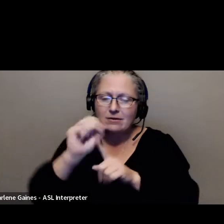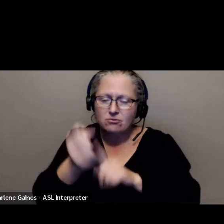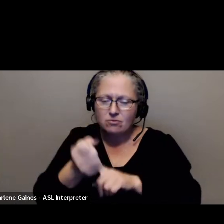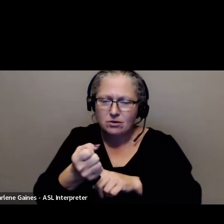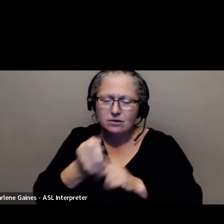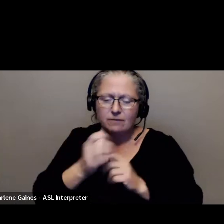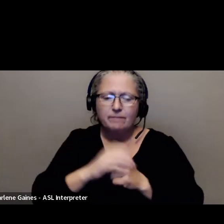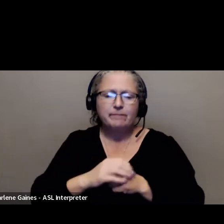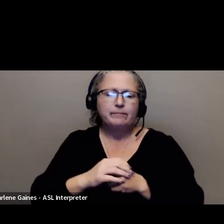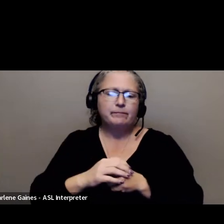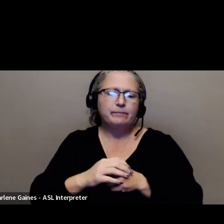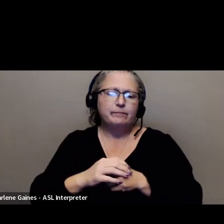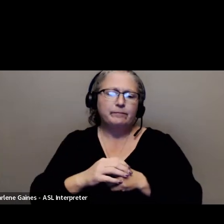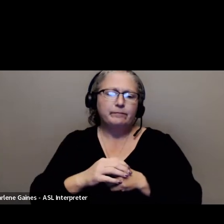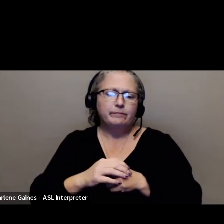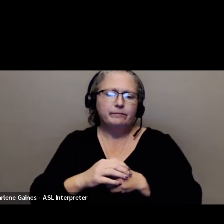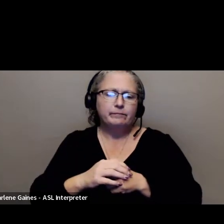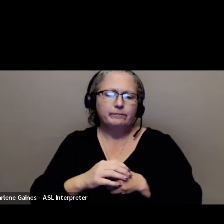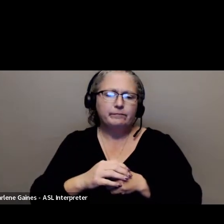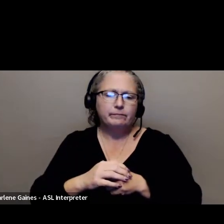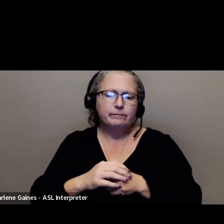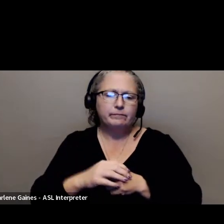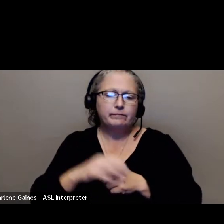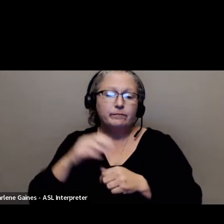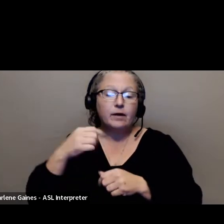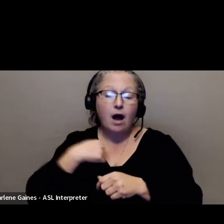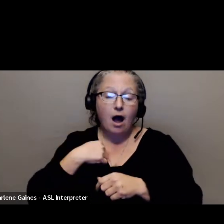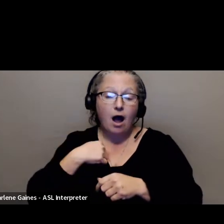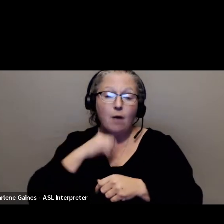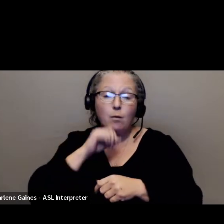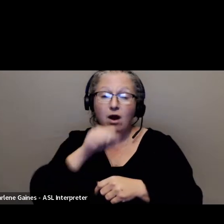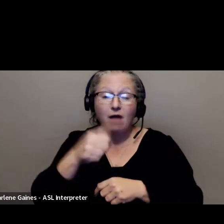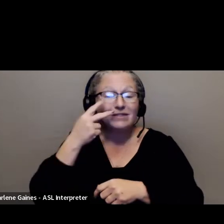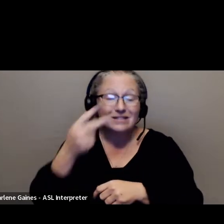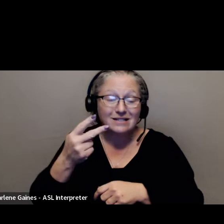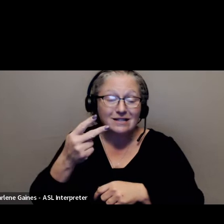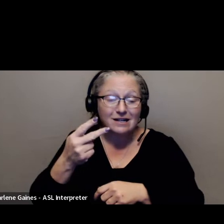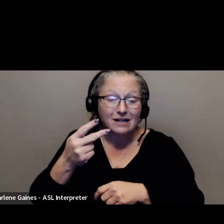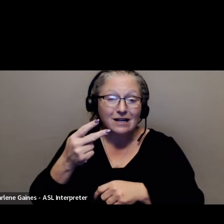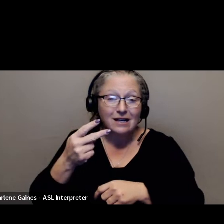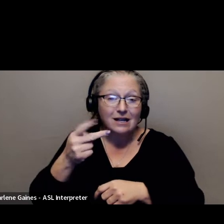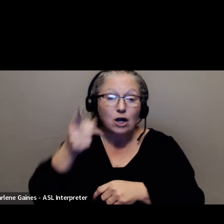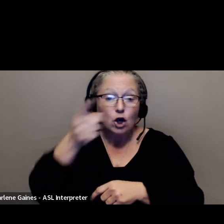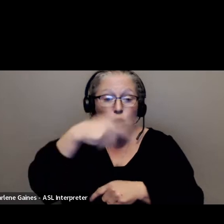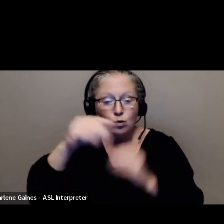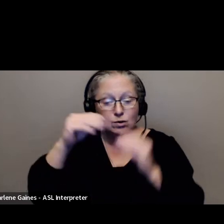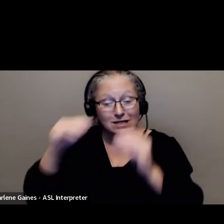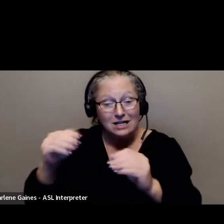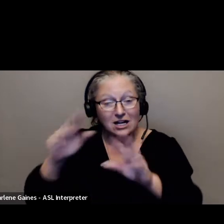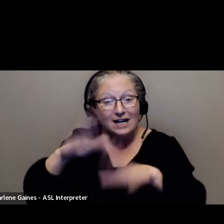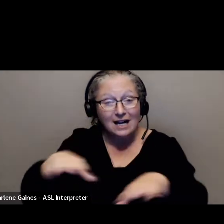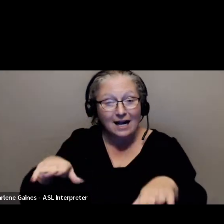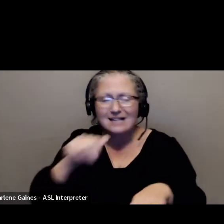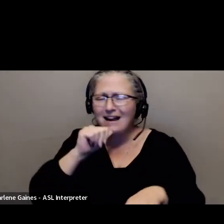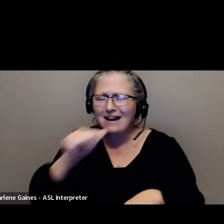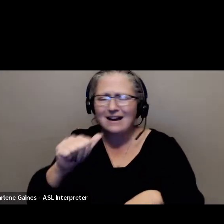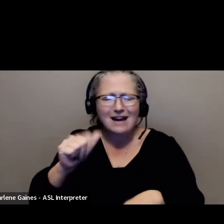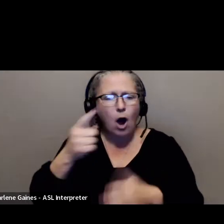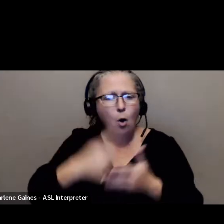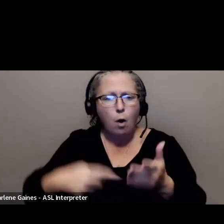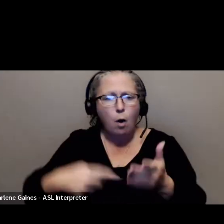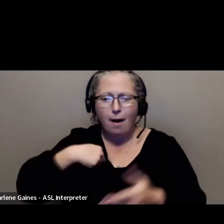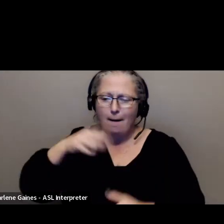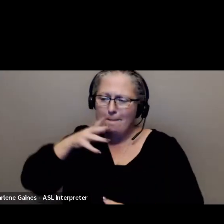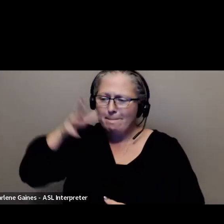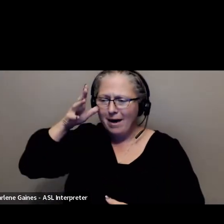circumstances. So what I would love to see is that you teach kids not what we parents